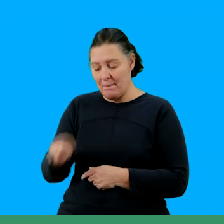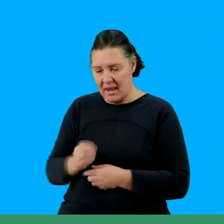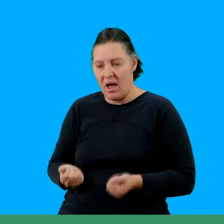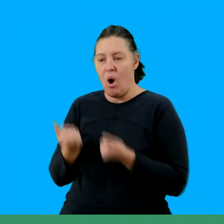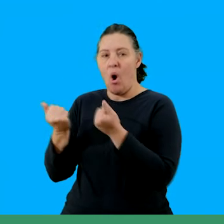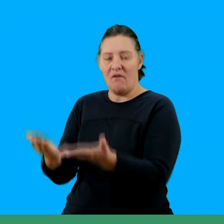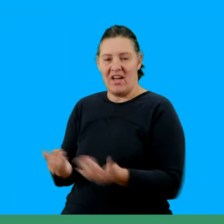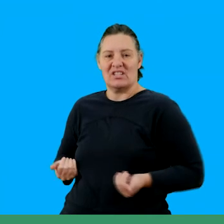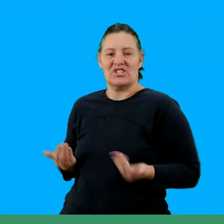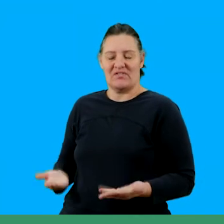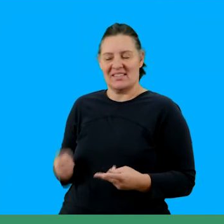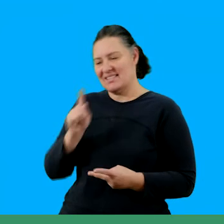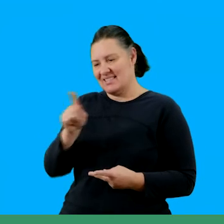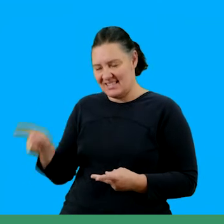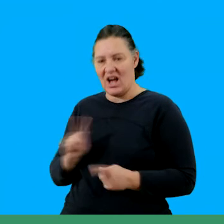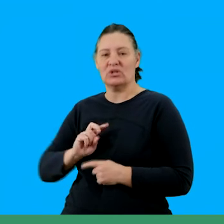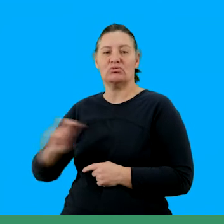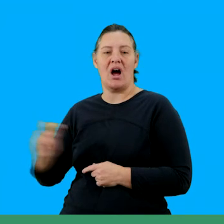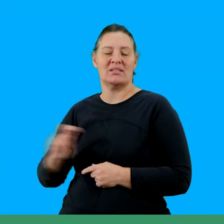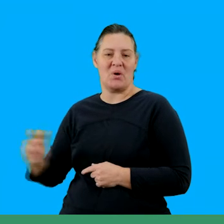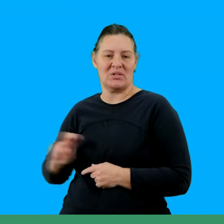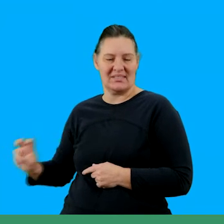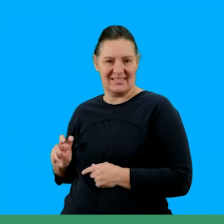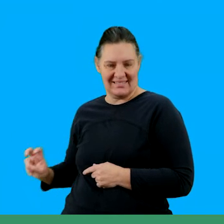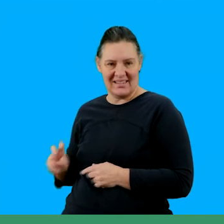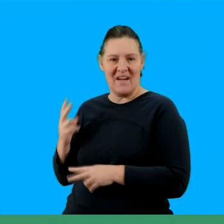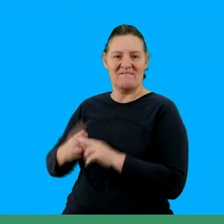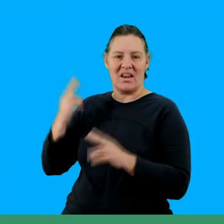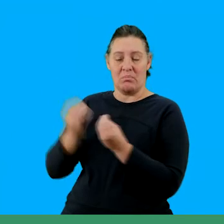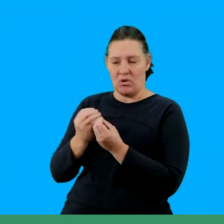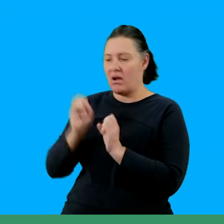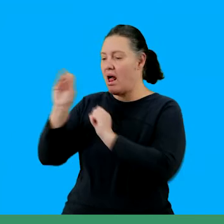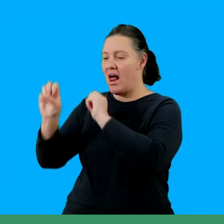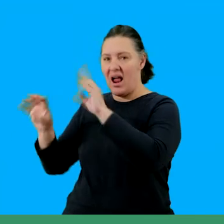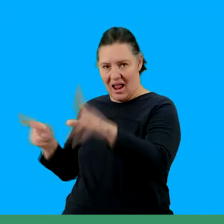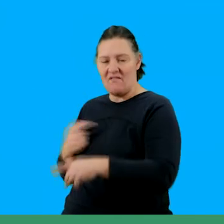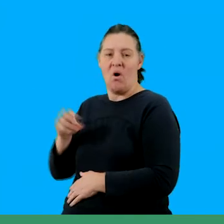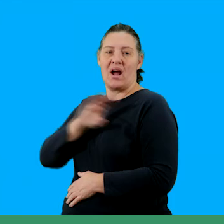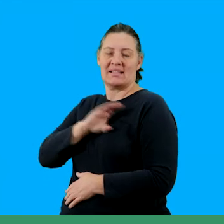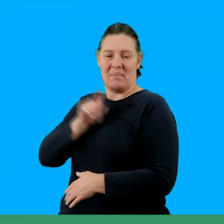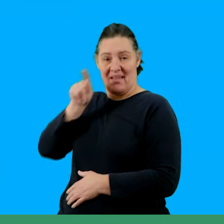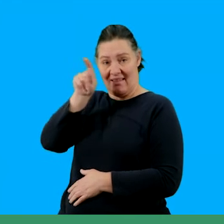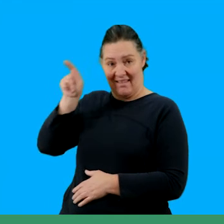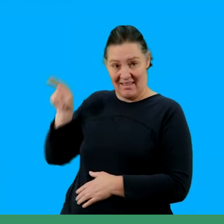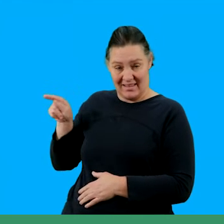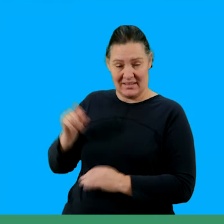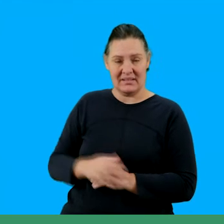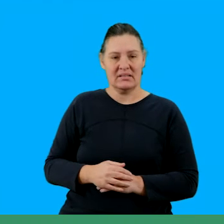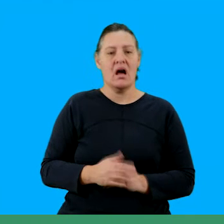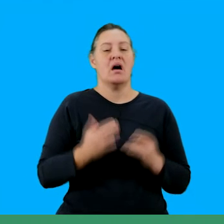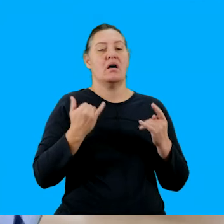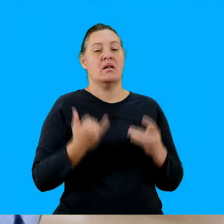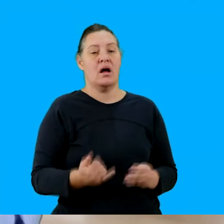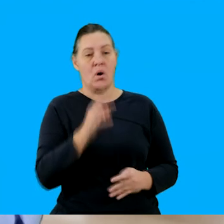talking about offering services and also transporting the final products to the final consumers. Now, we